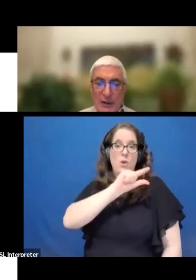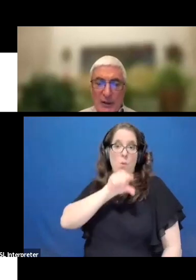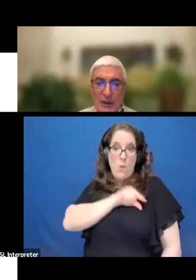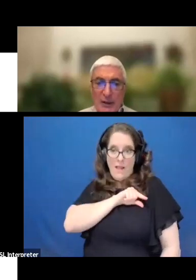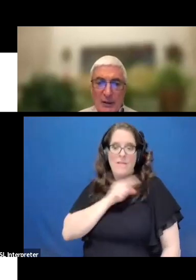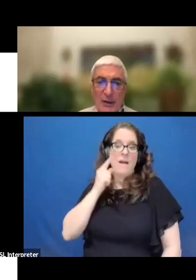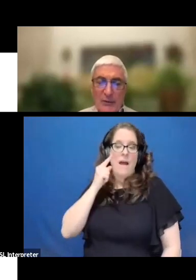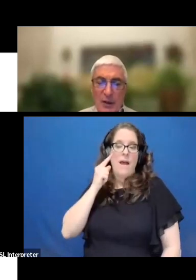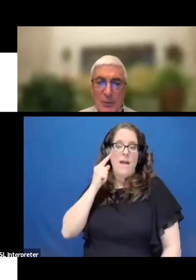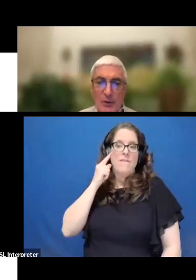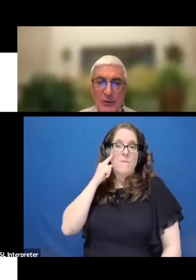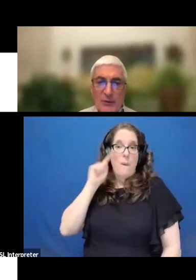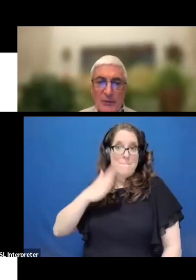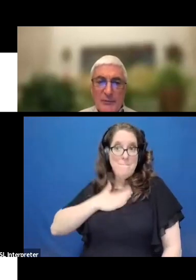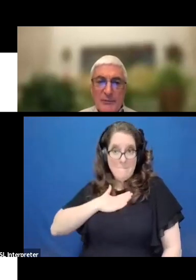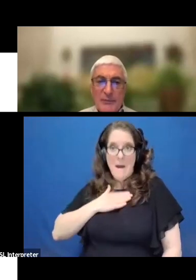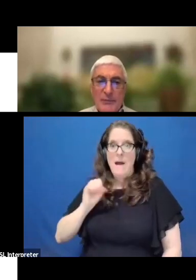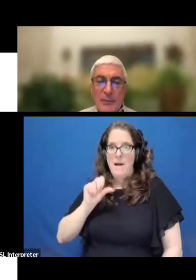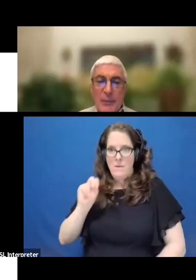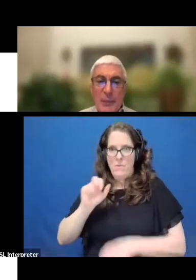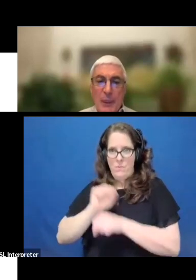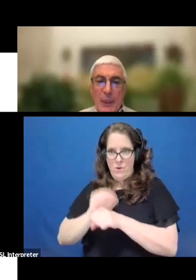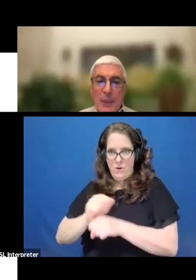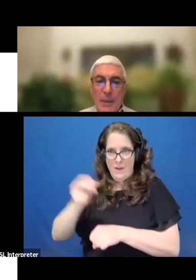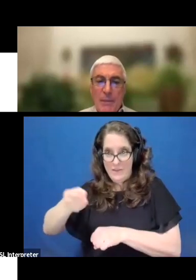history. Next slide, please.